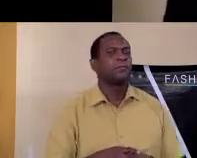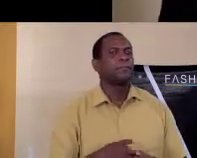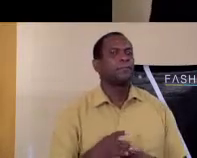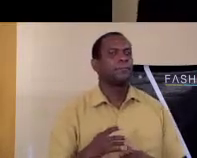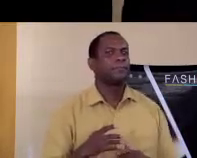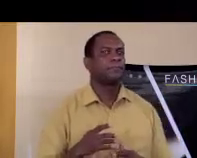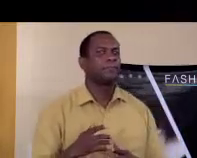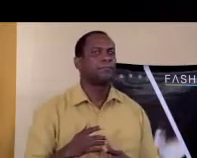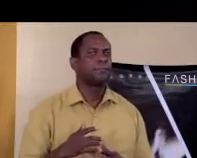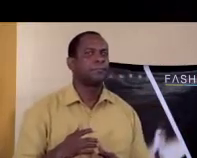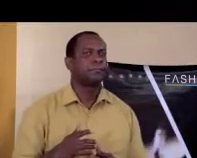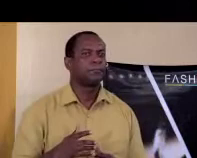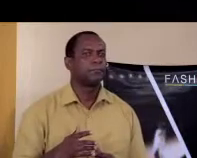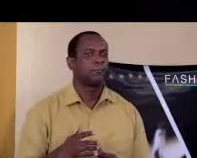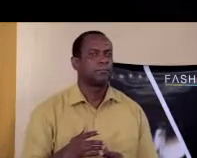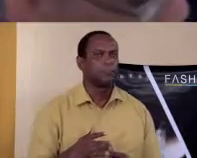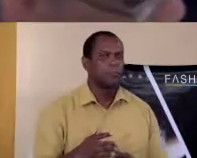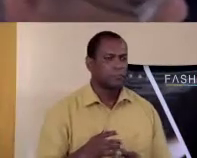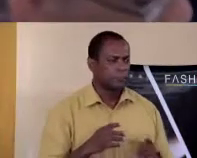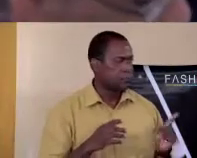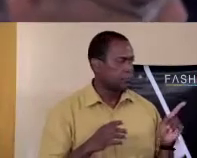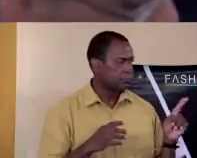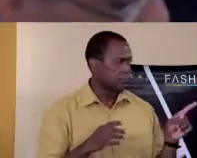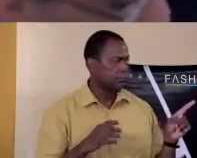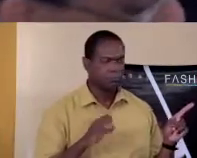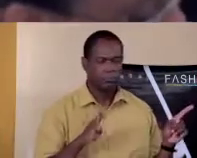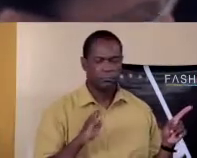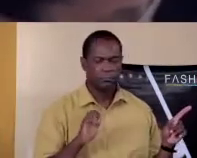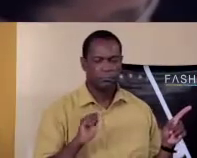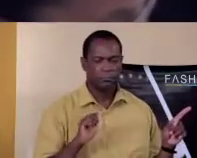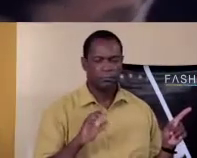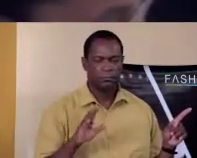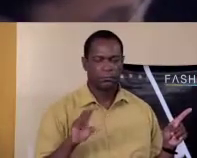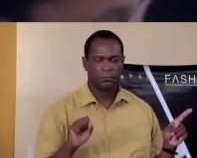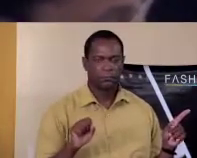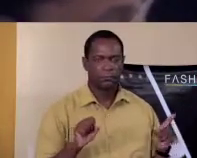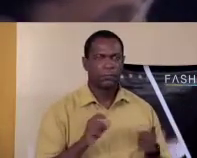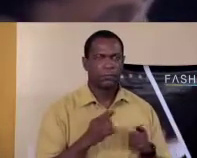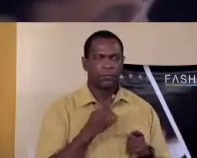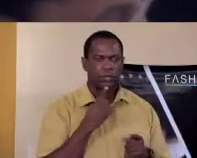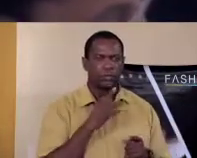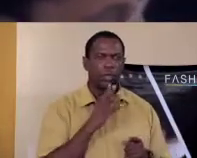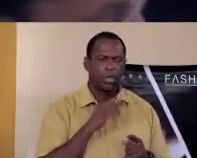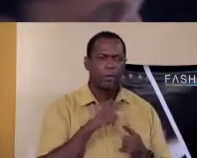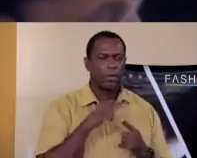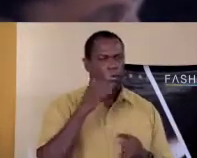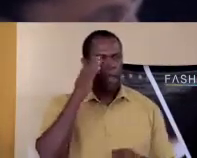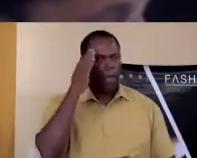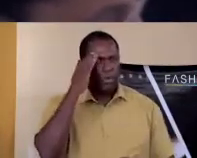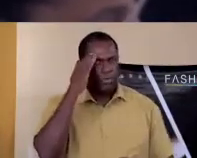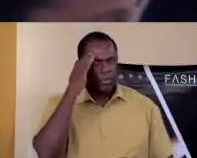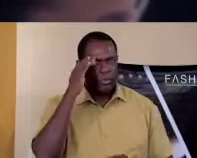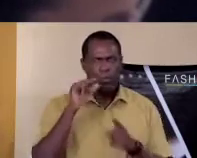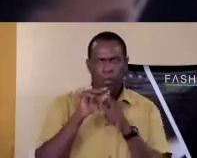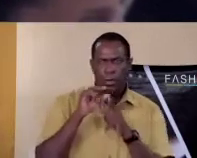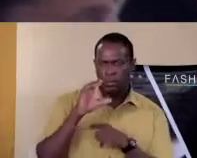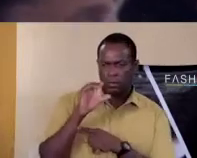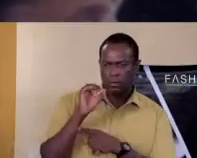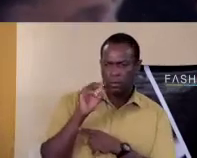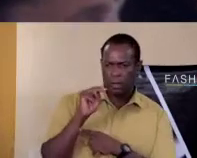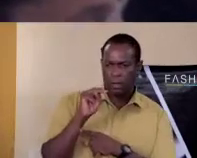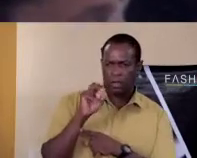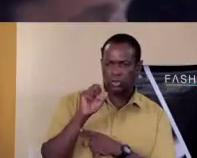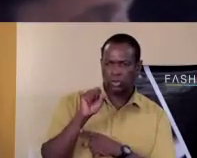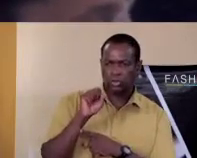because Candice would have mentioned the consciousness and you always any social pressures, because as a